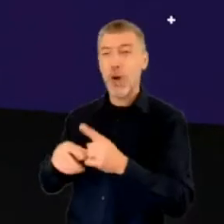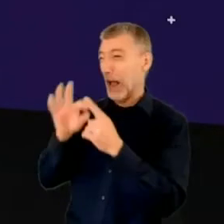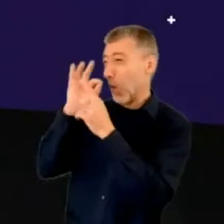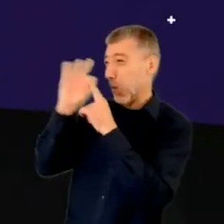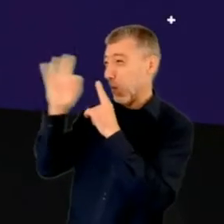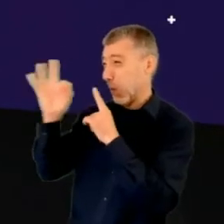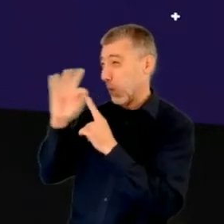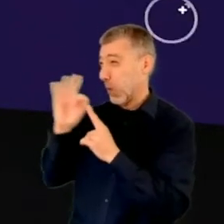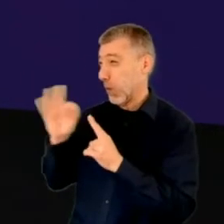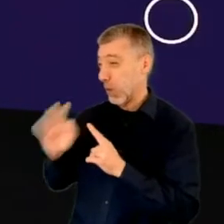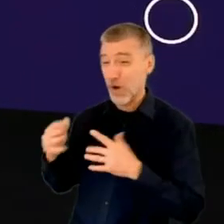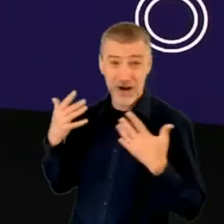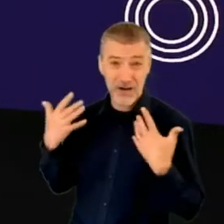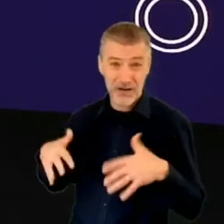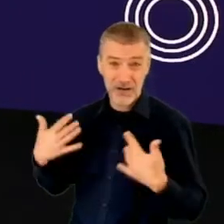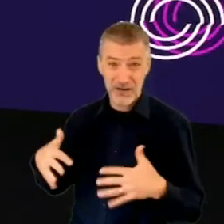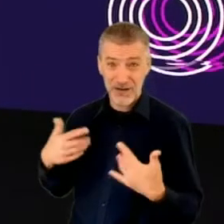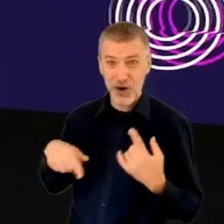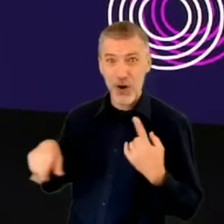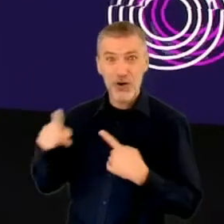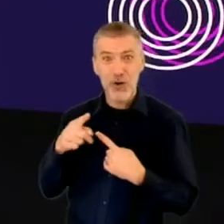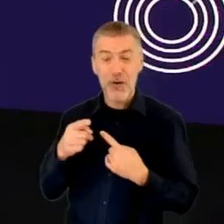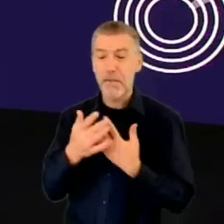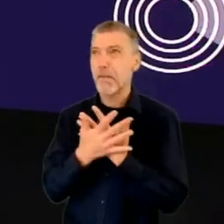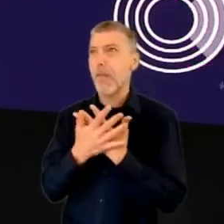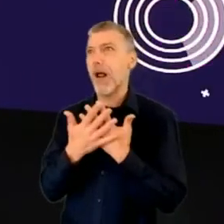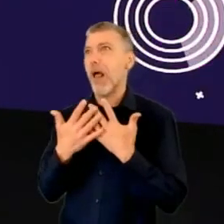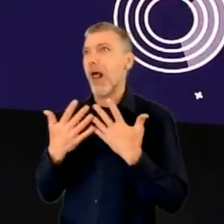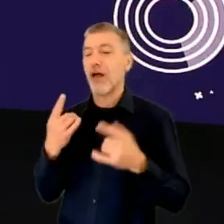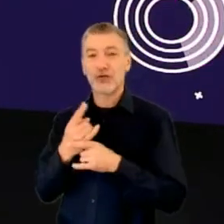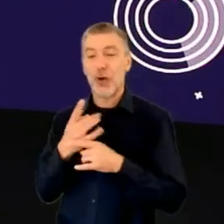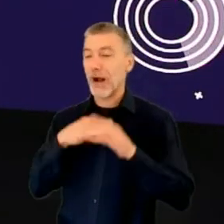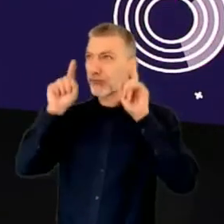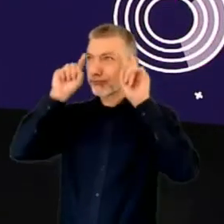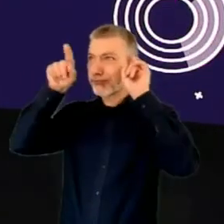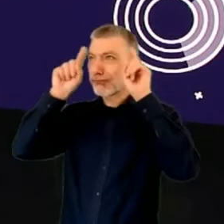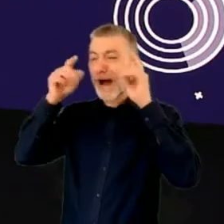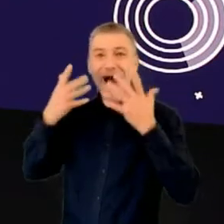because you brought up so many things in my mind. You